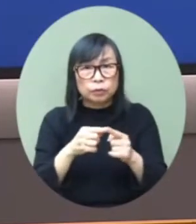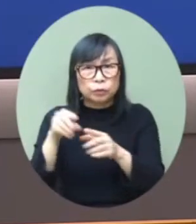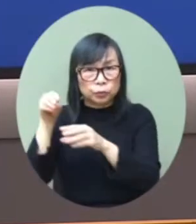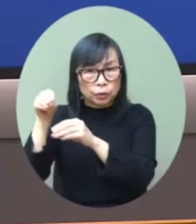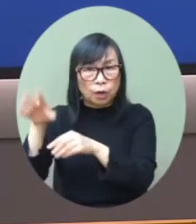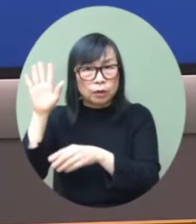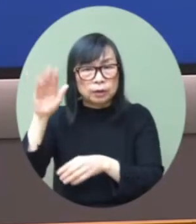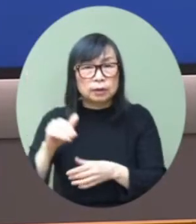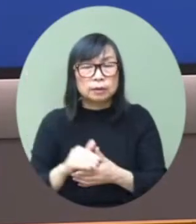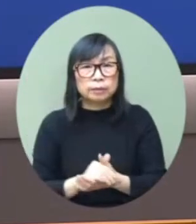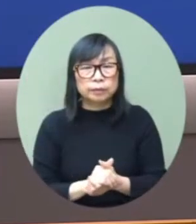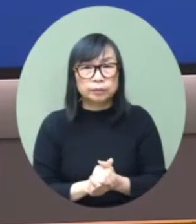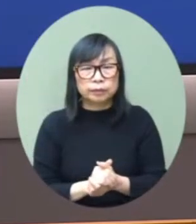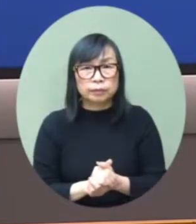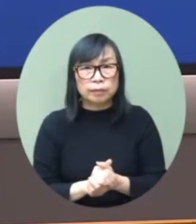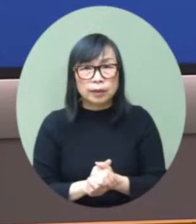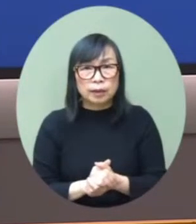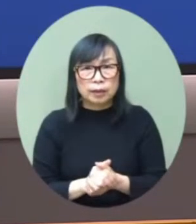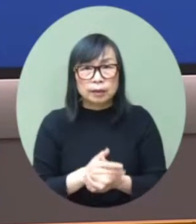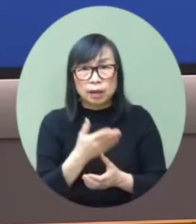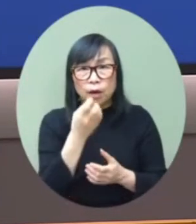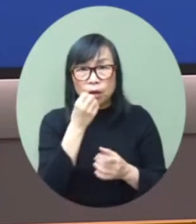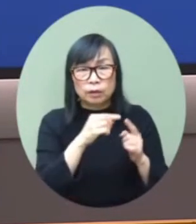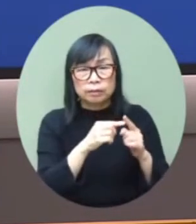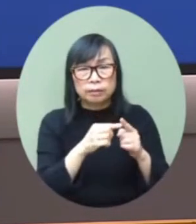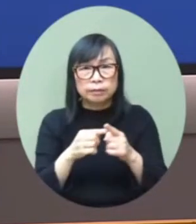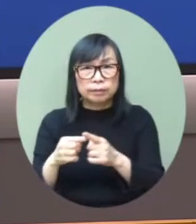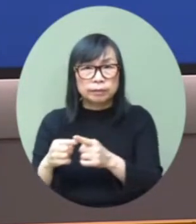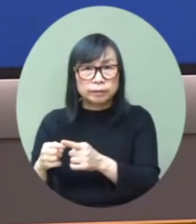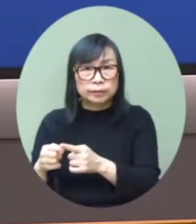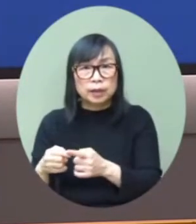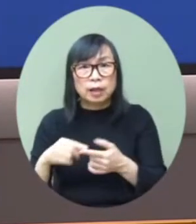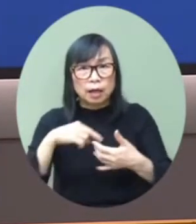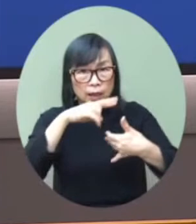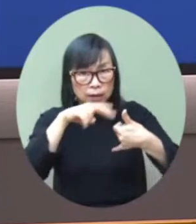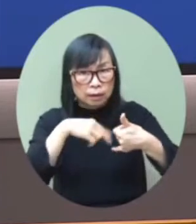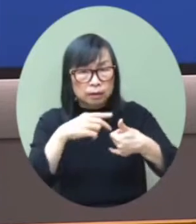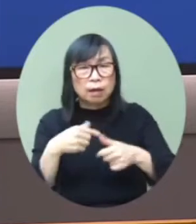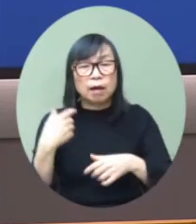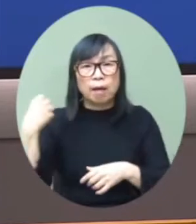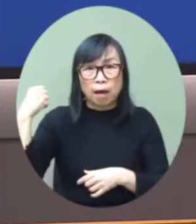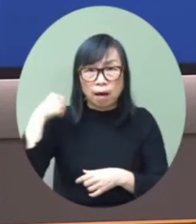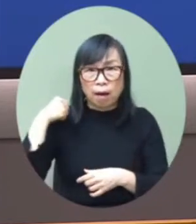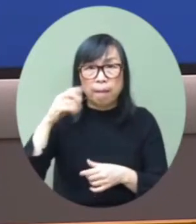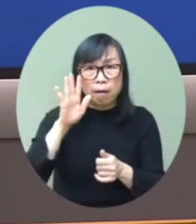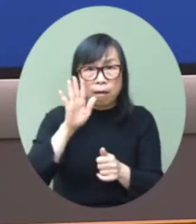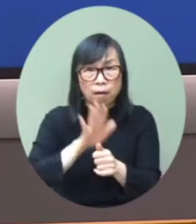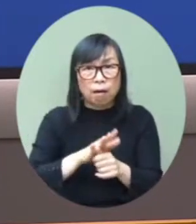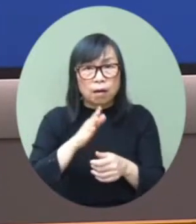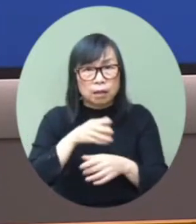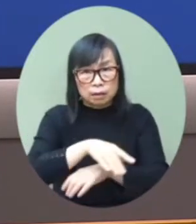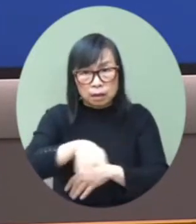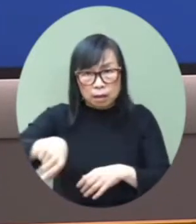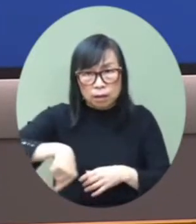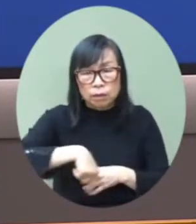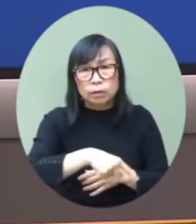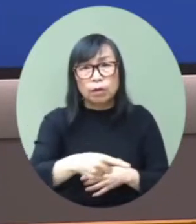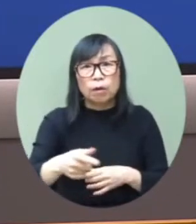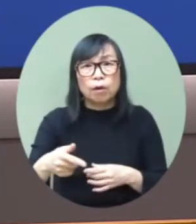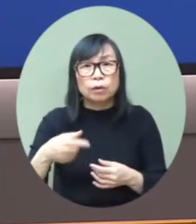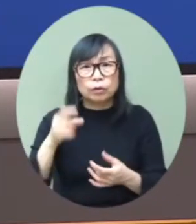95% of appointment slots available. So please make good use of